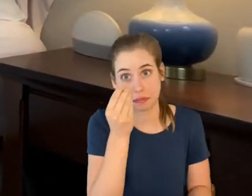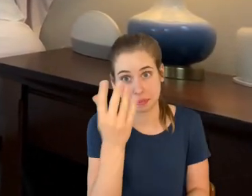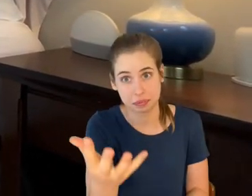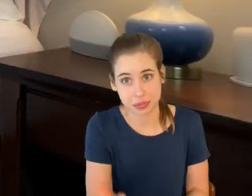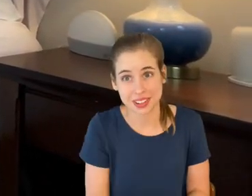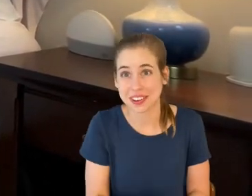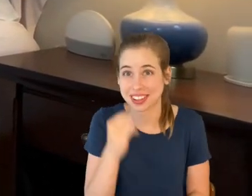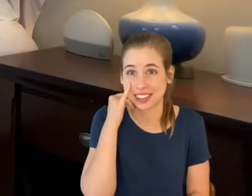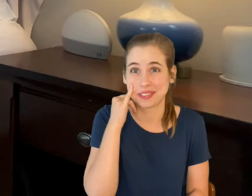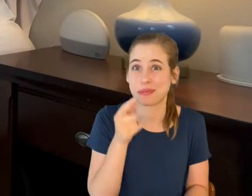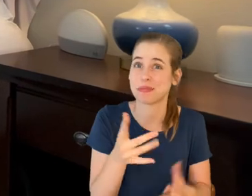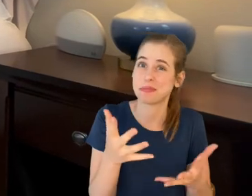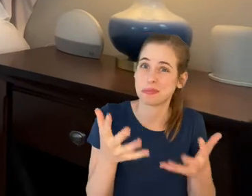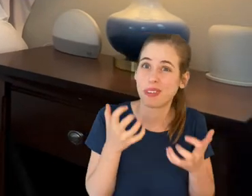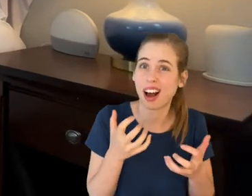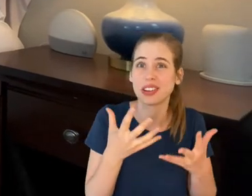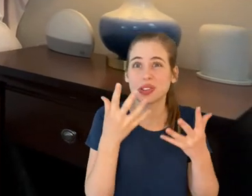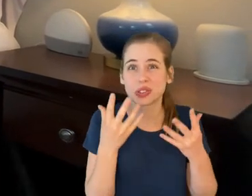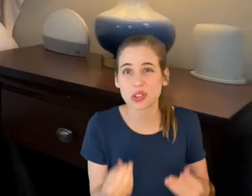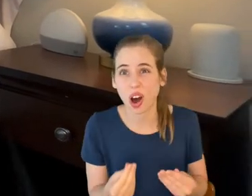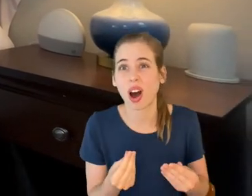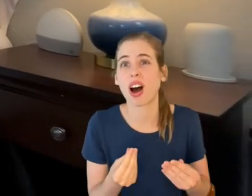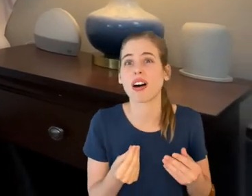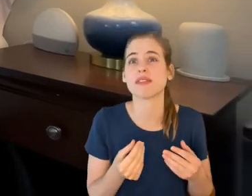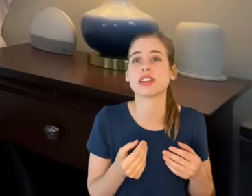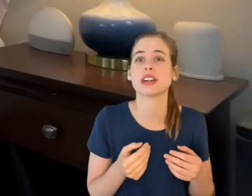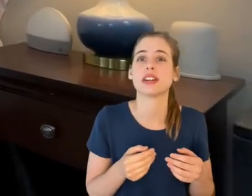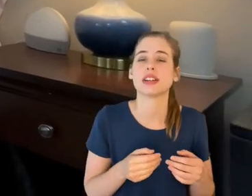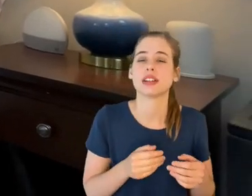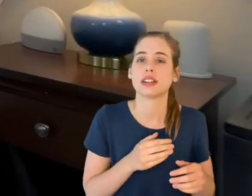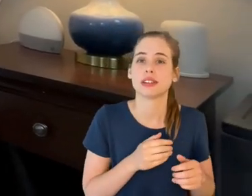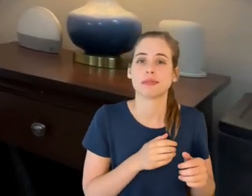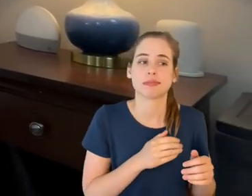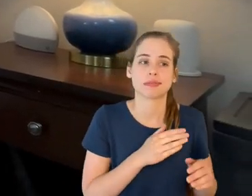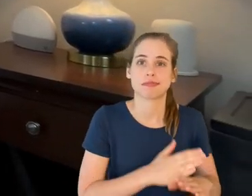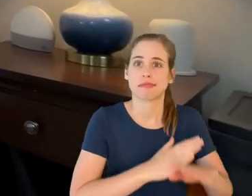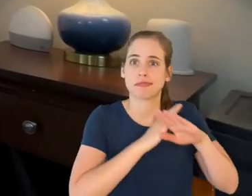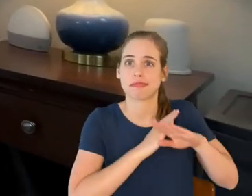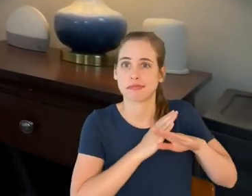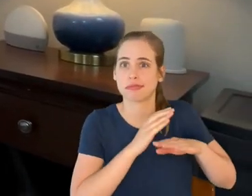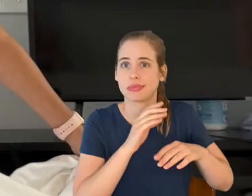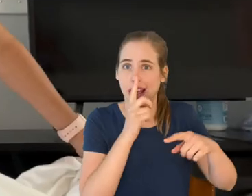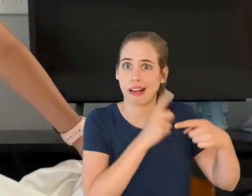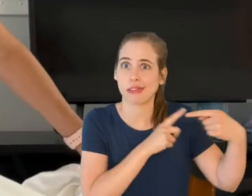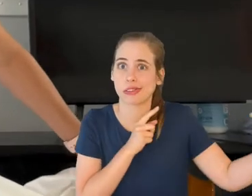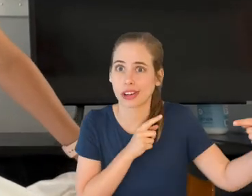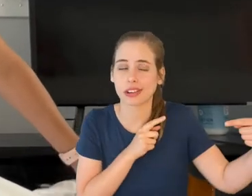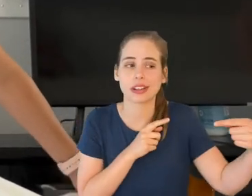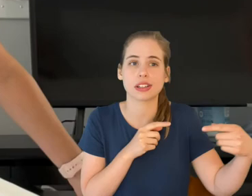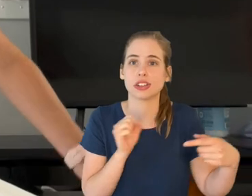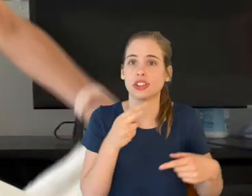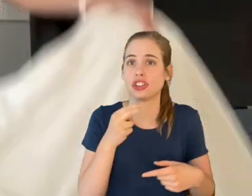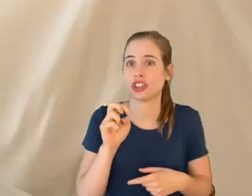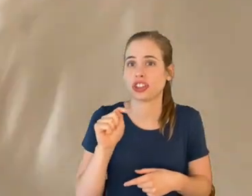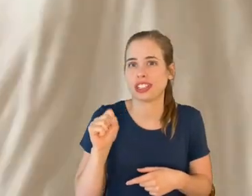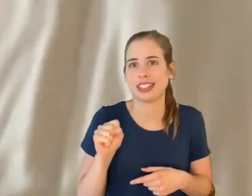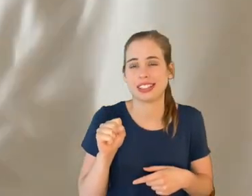really soft, hypoallergenic, organic sheets, this is definitely the way to go.